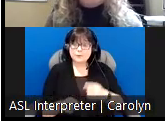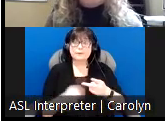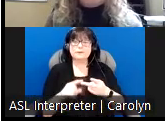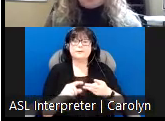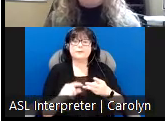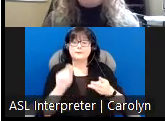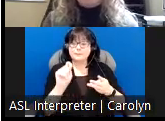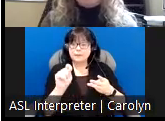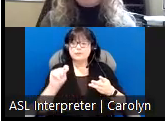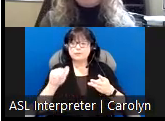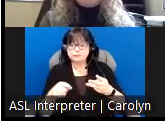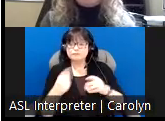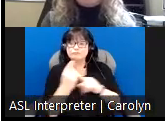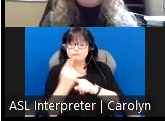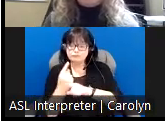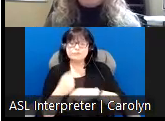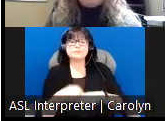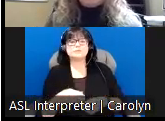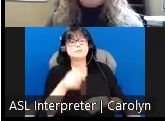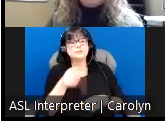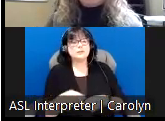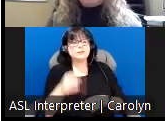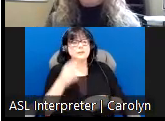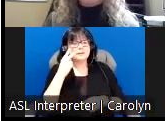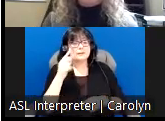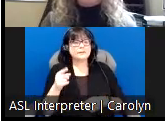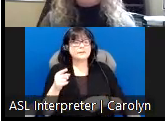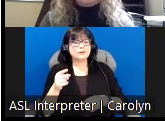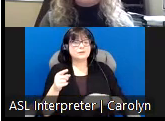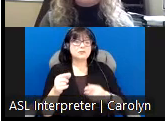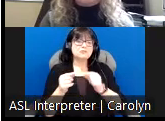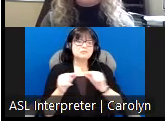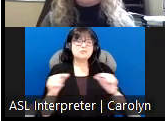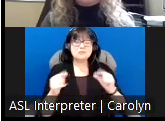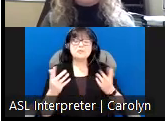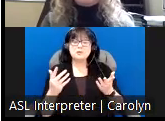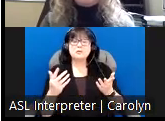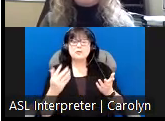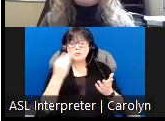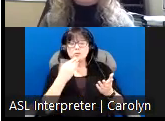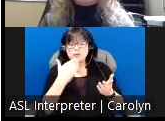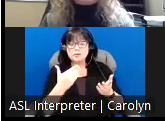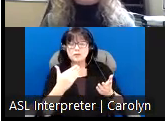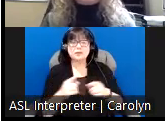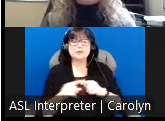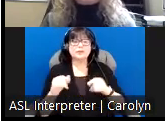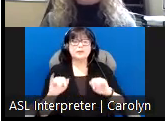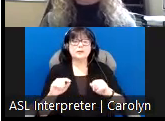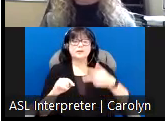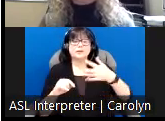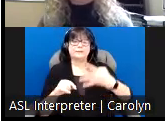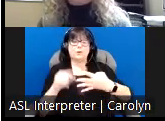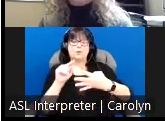the student's grammar skills were fairly good. However, the student will need to work on word order, sentence structure, vocabulary,